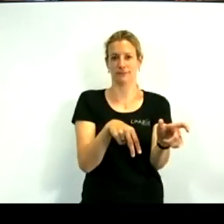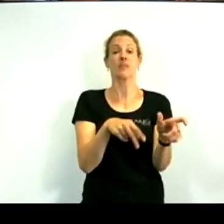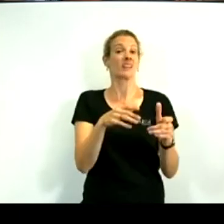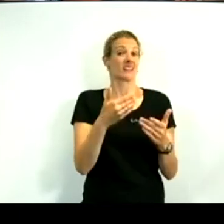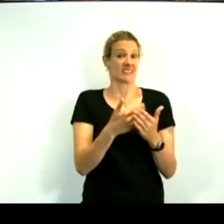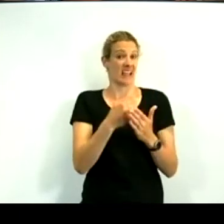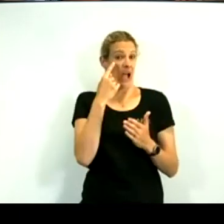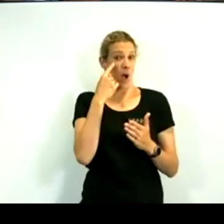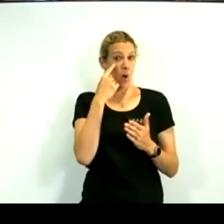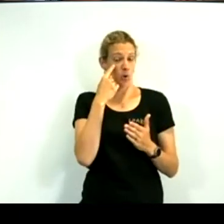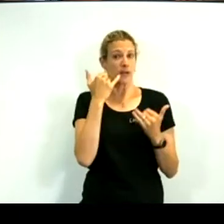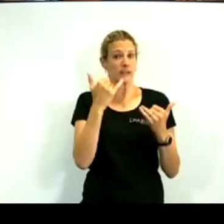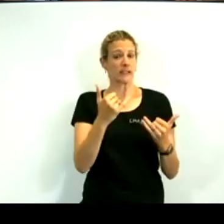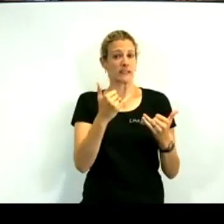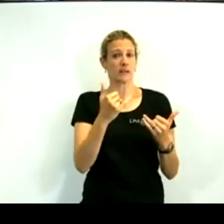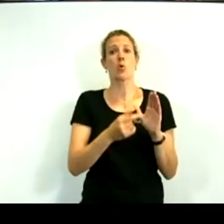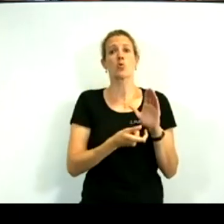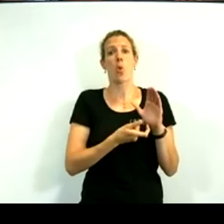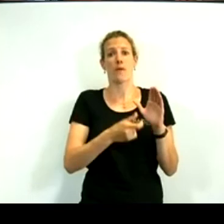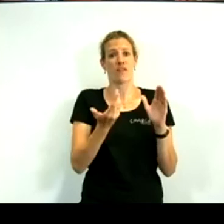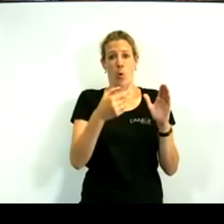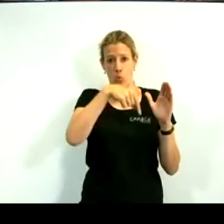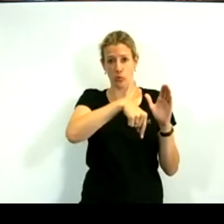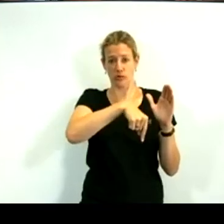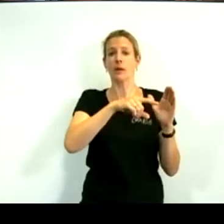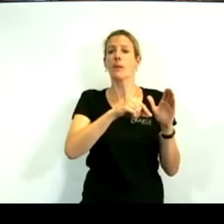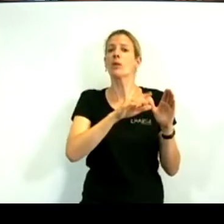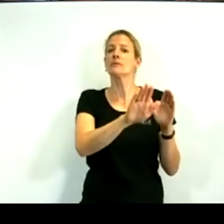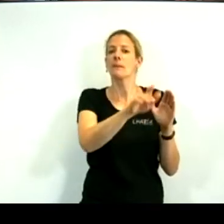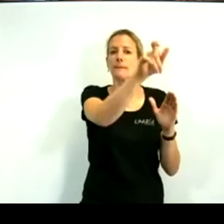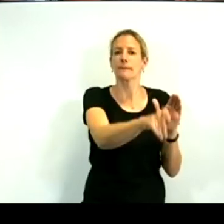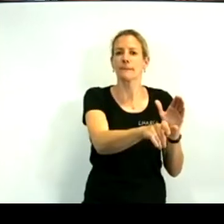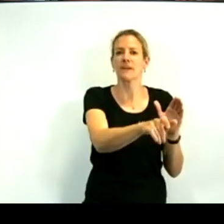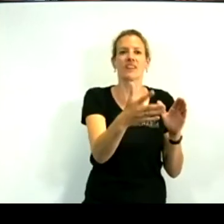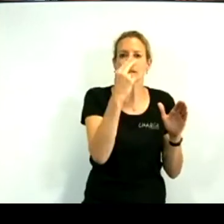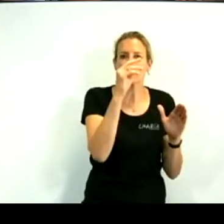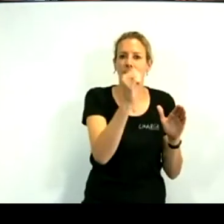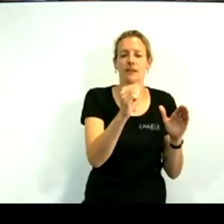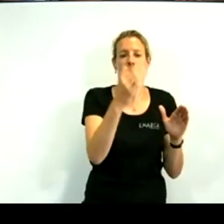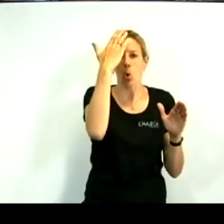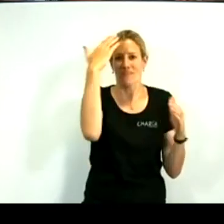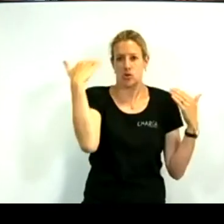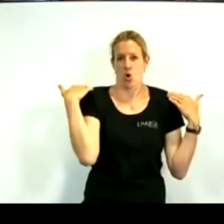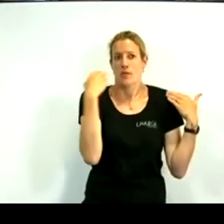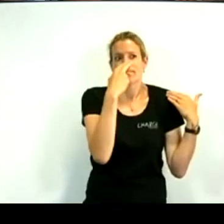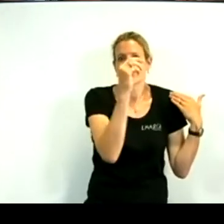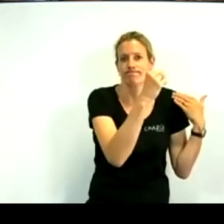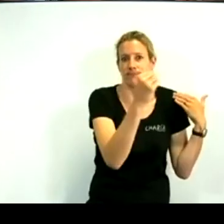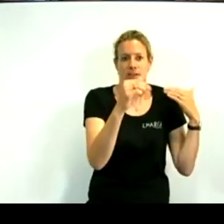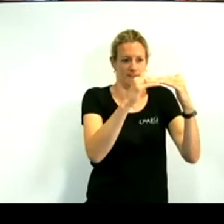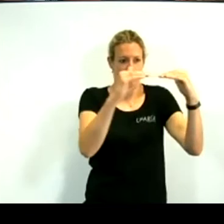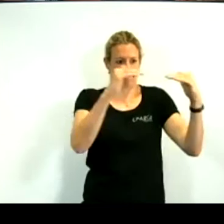man's head that would be missing and his shoulders. So in terms of